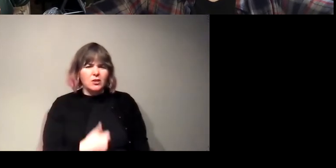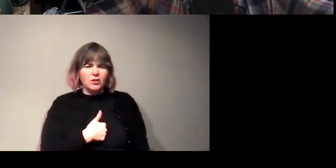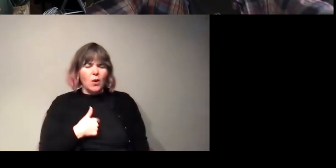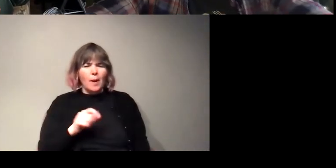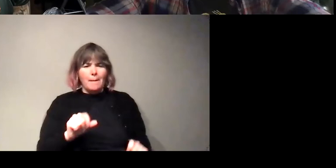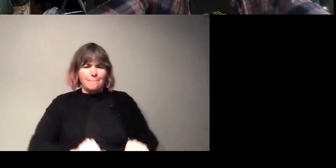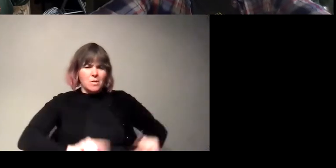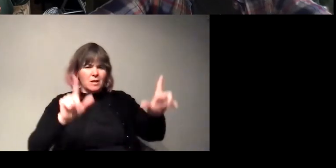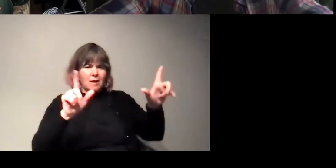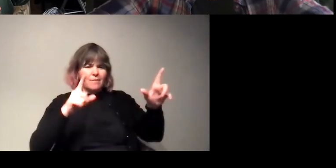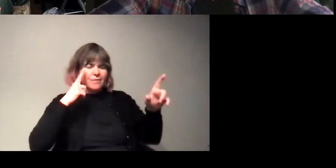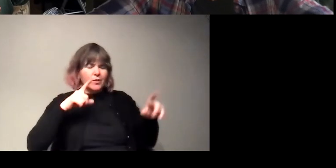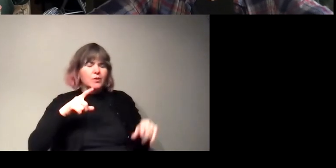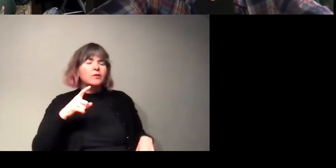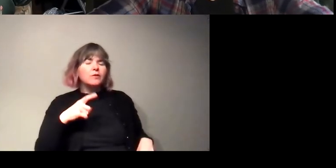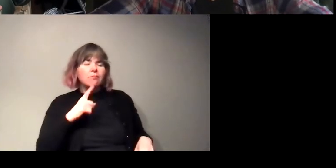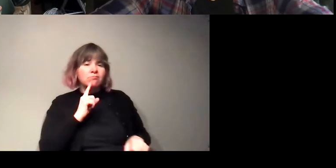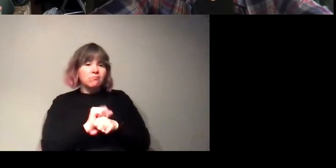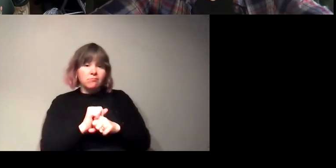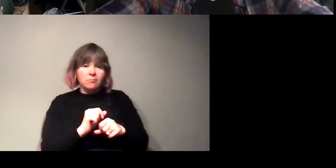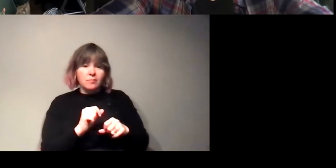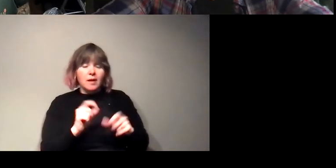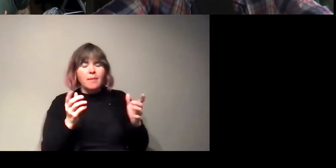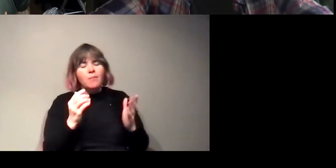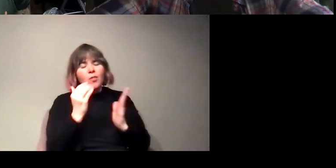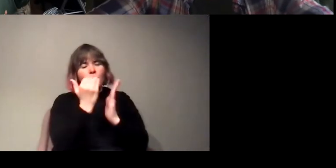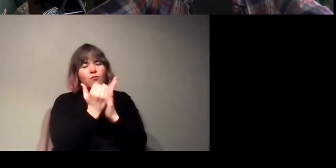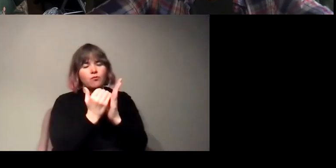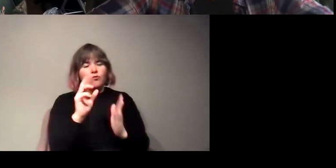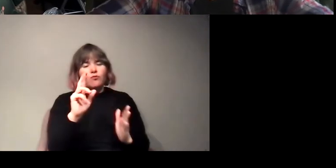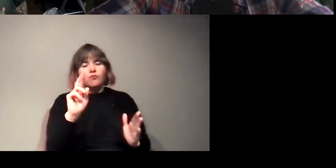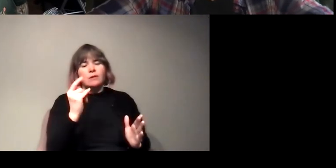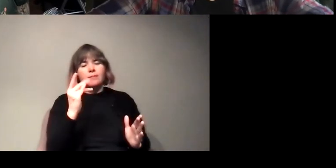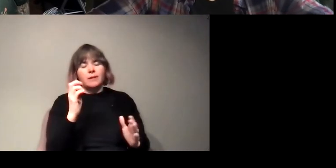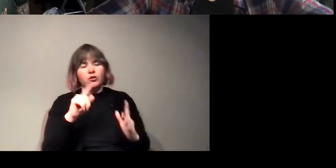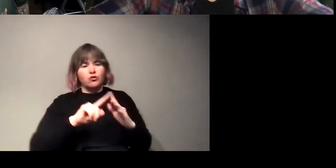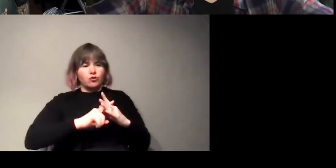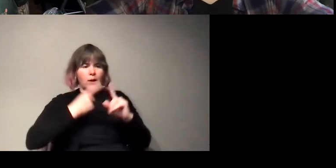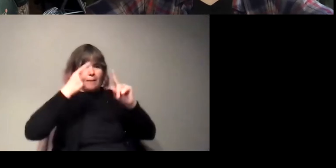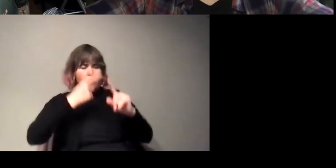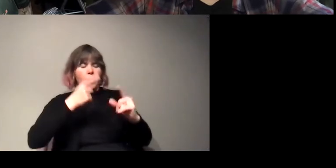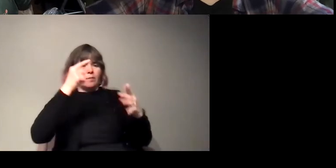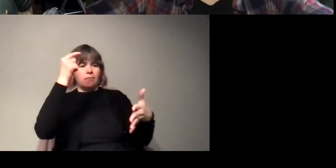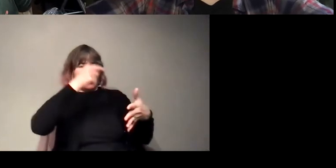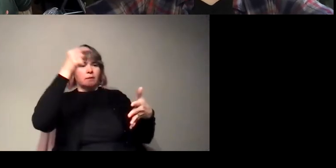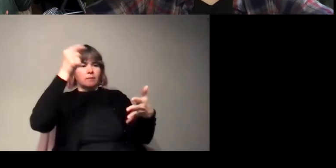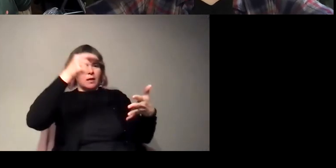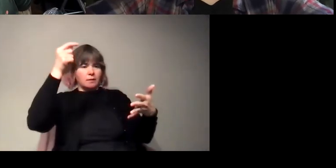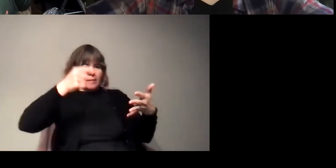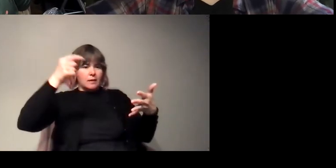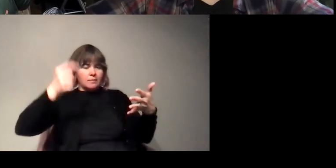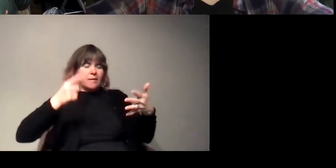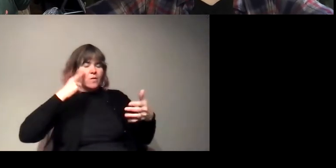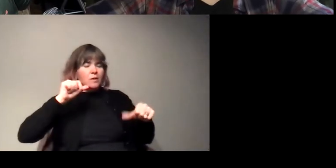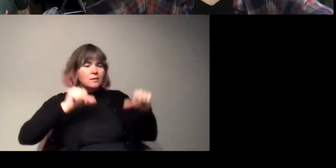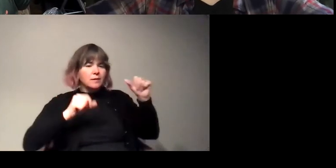up. We actually came up with a recipe for a starting point for science comics. And